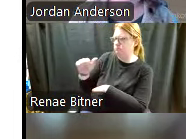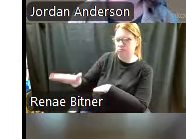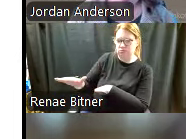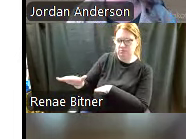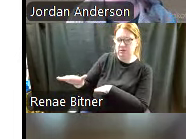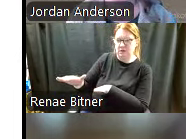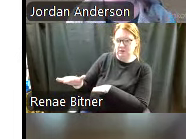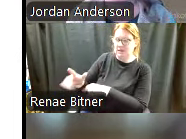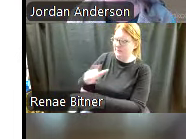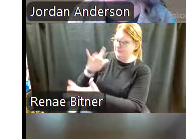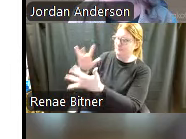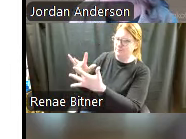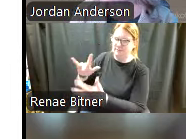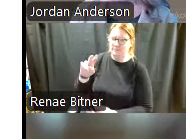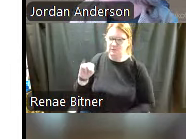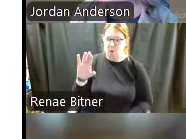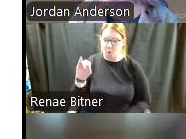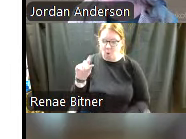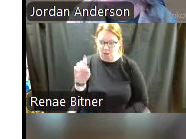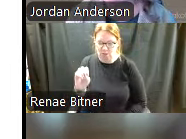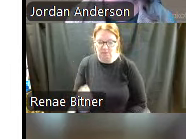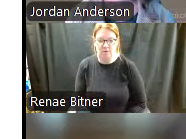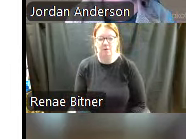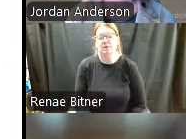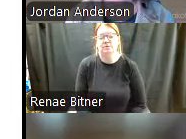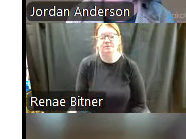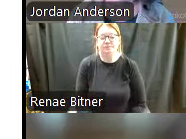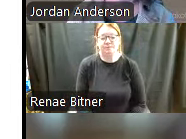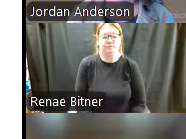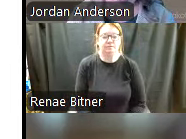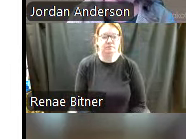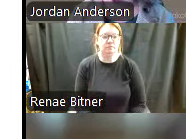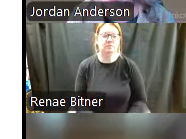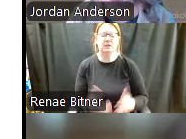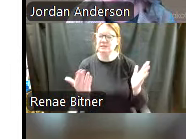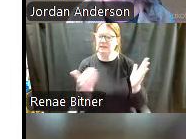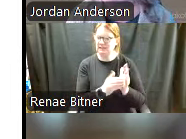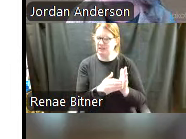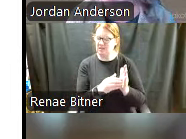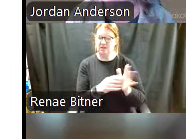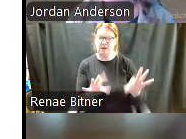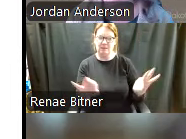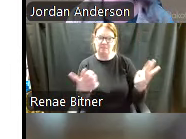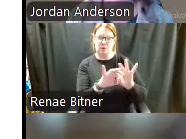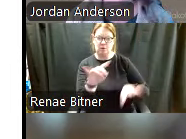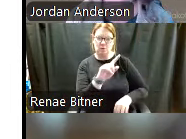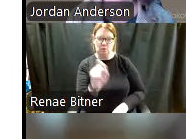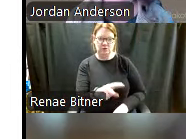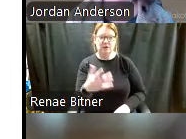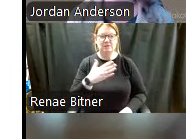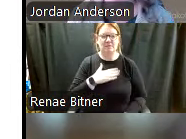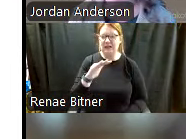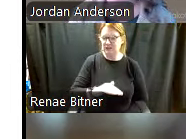as soon as possible. So, and then this was another big question we get a lot is, I have a child with a hearing loss on